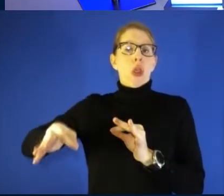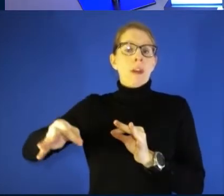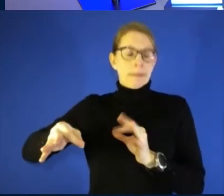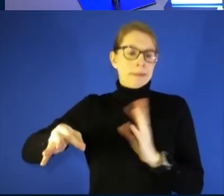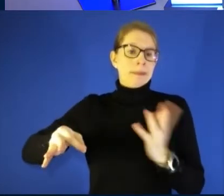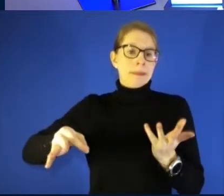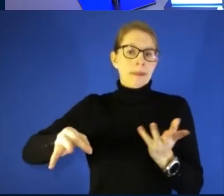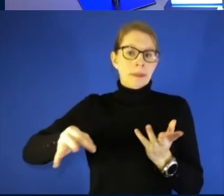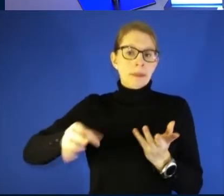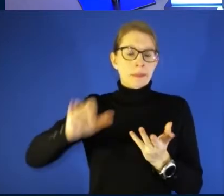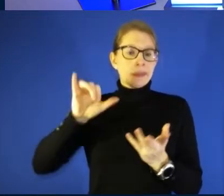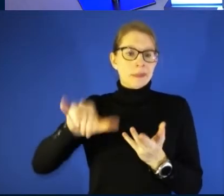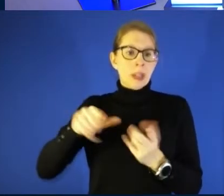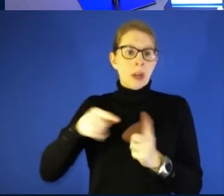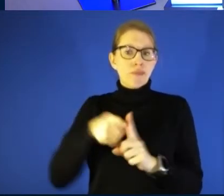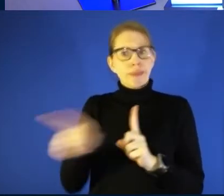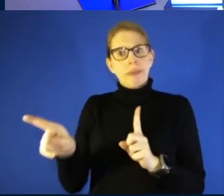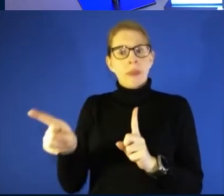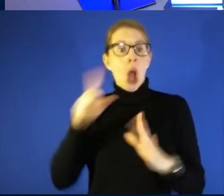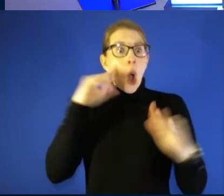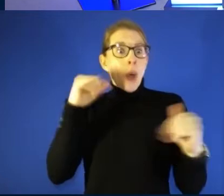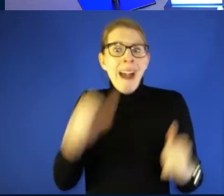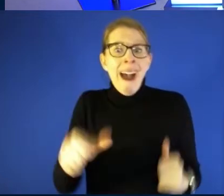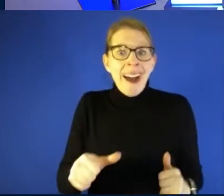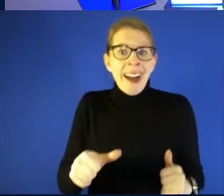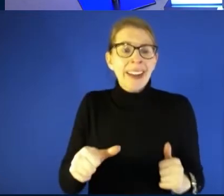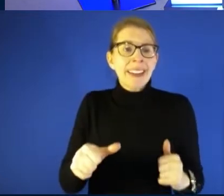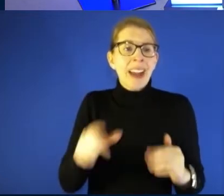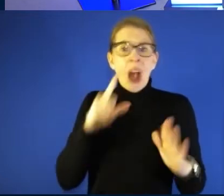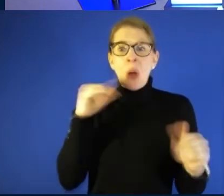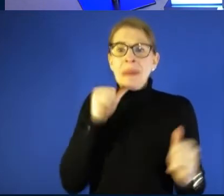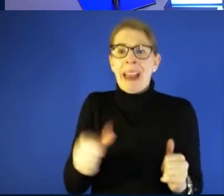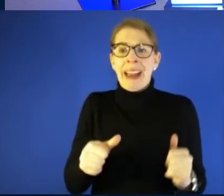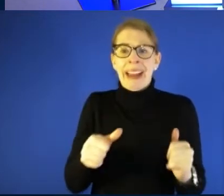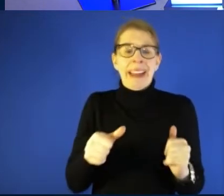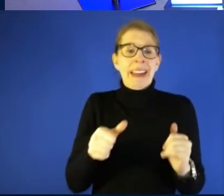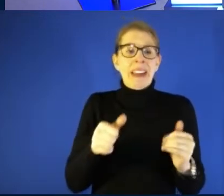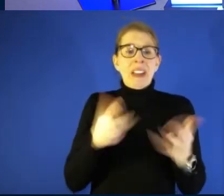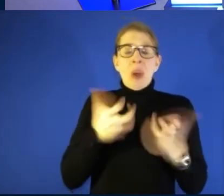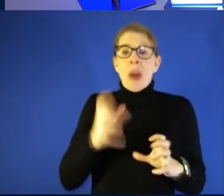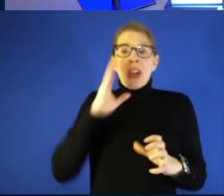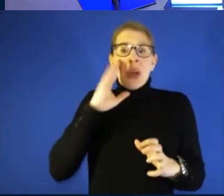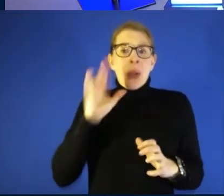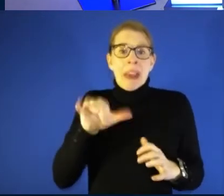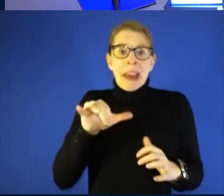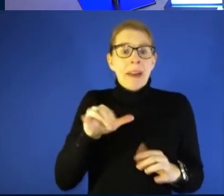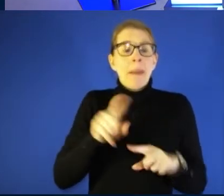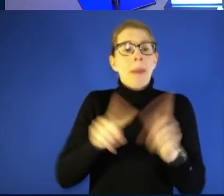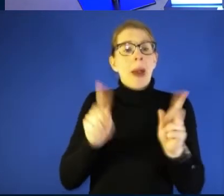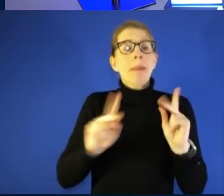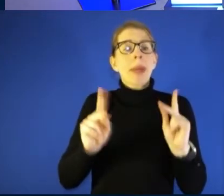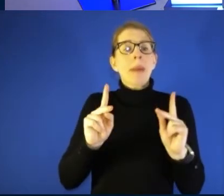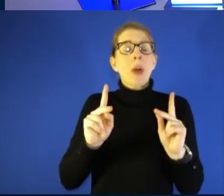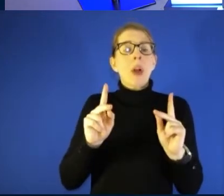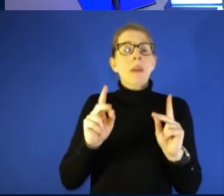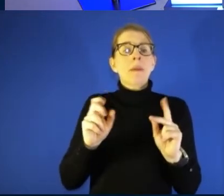I hope not. I know that's not news you want to hear. But people fling in their mask and throw it in their car seat and in the